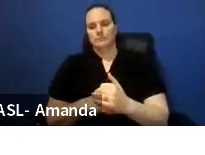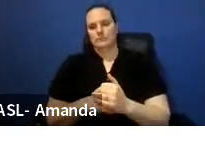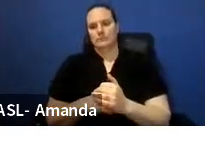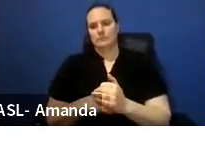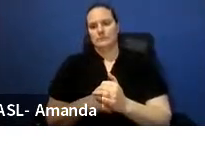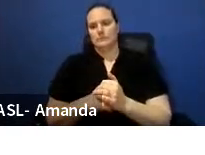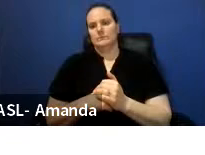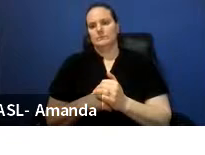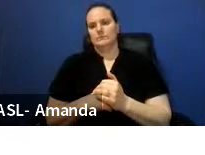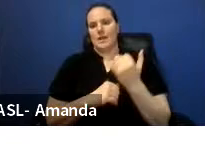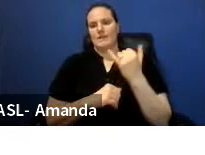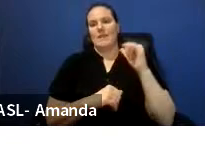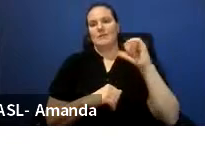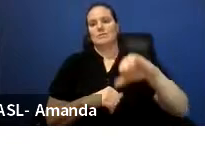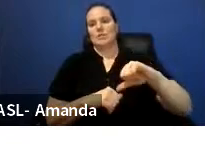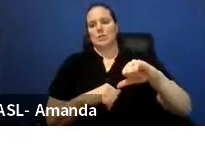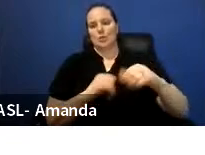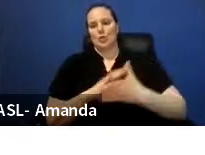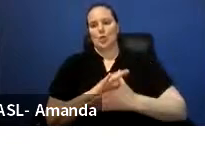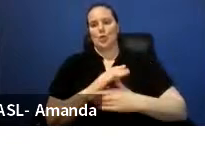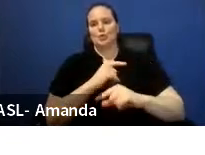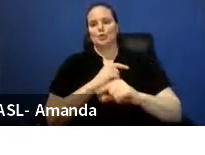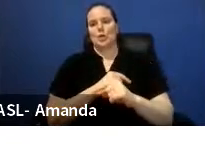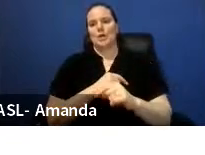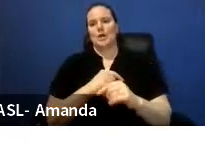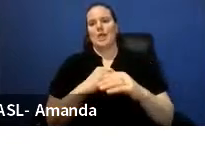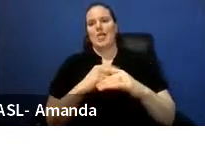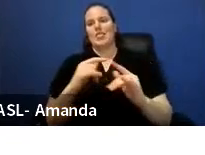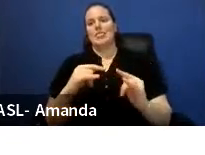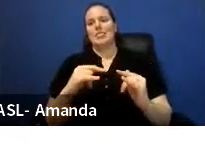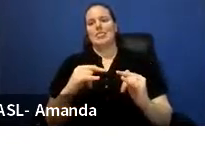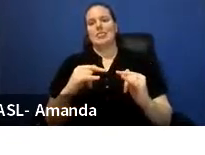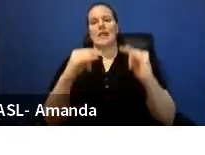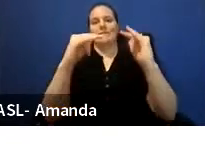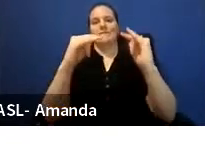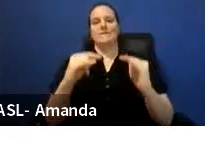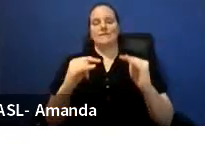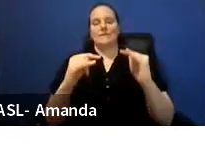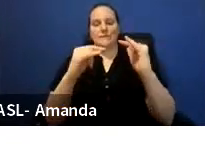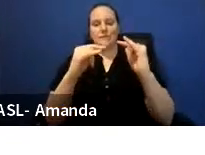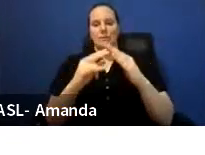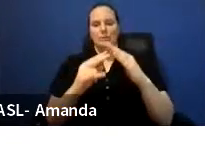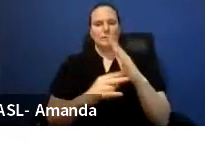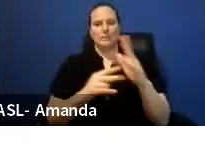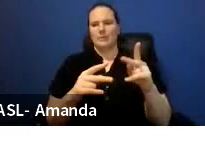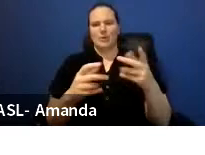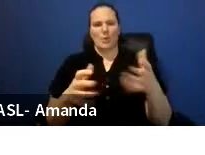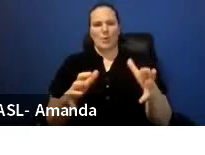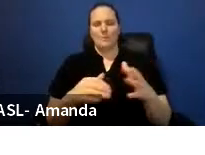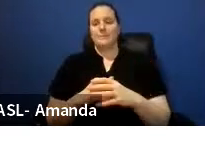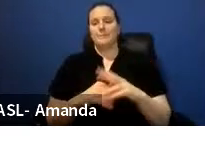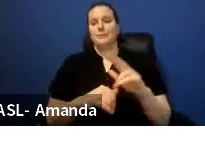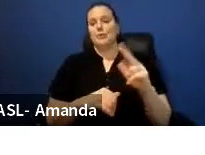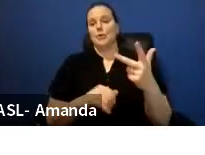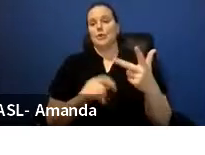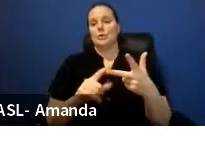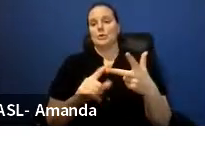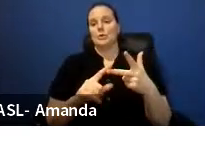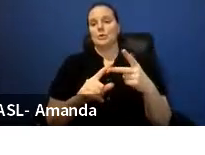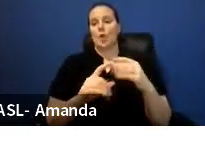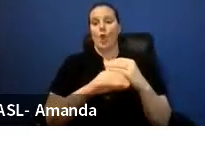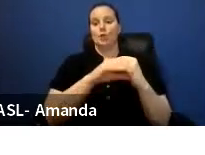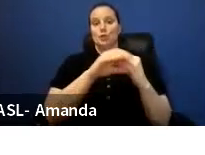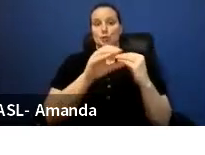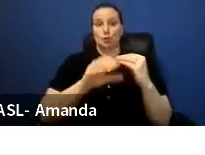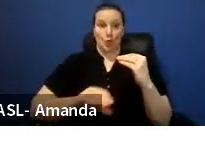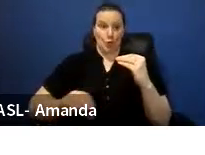if that's rejected by the Coast Guard, you're going to be stuck with the lift bridge, which few people want. There is a third option, an immersed tunnel, that